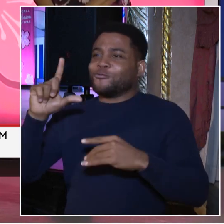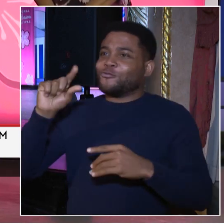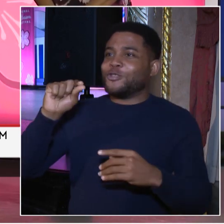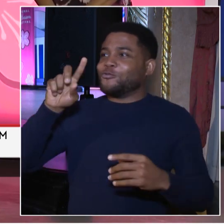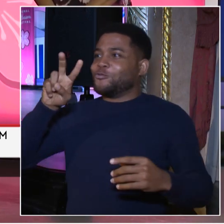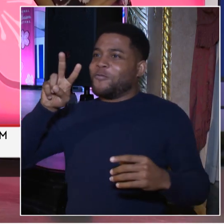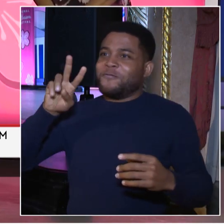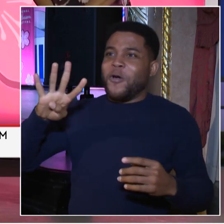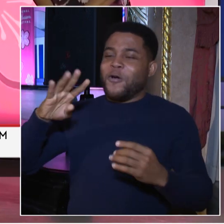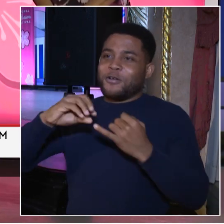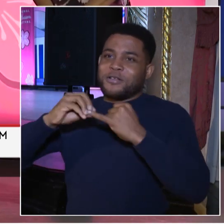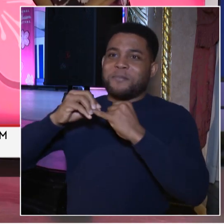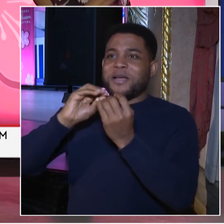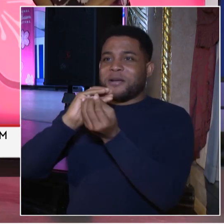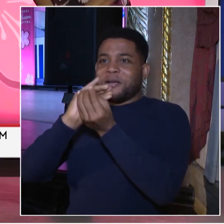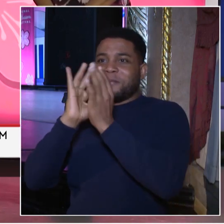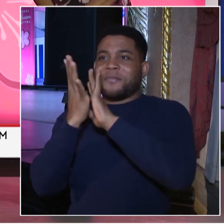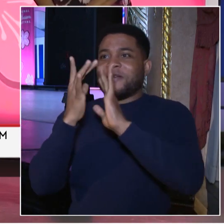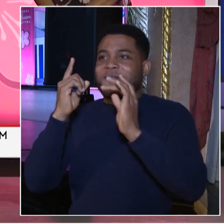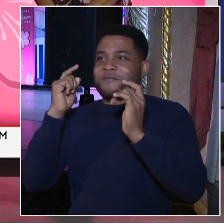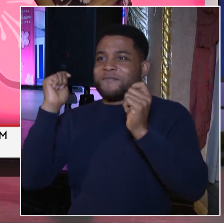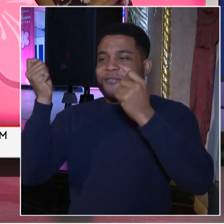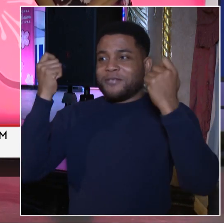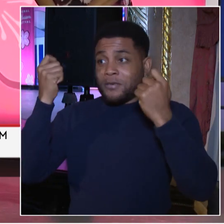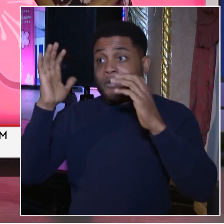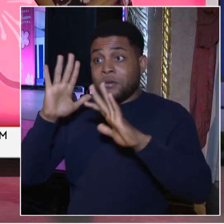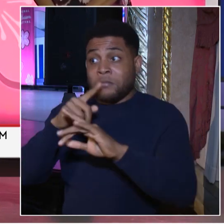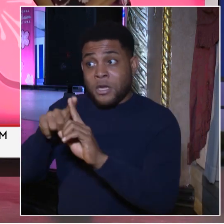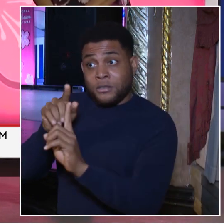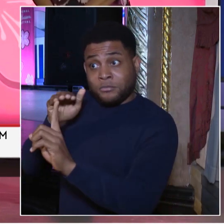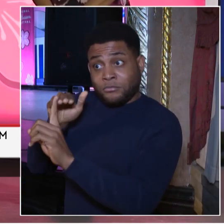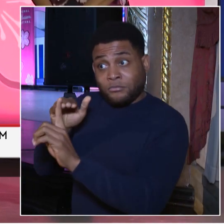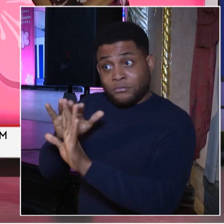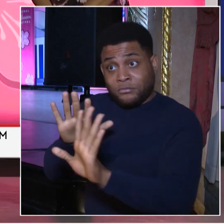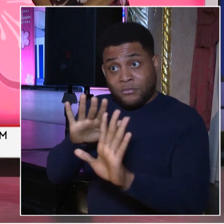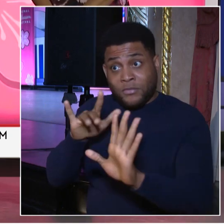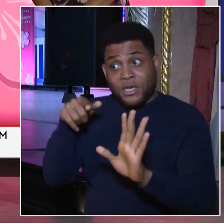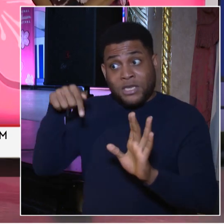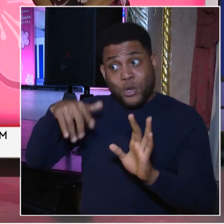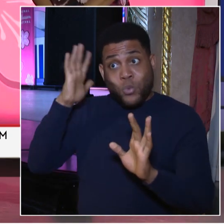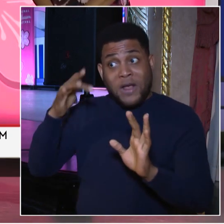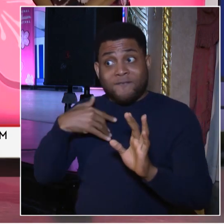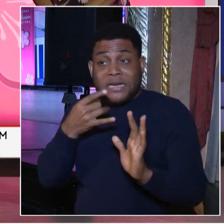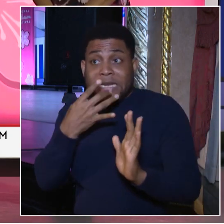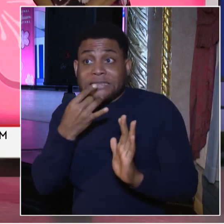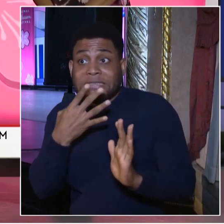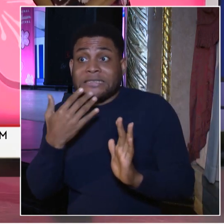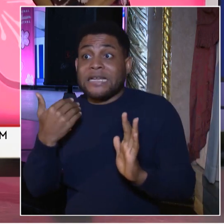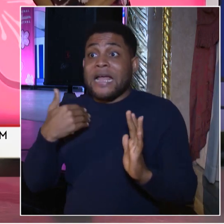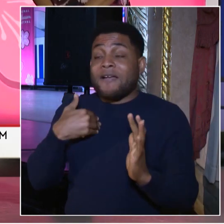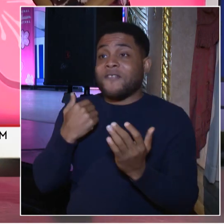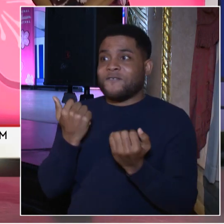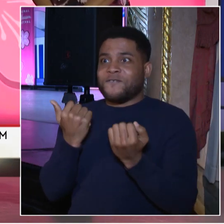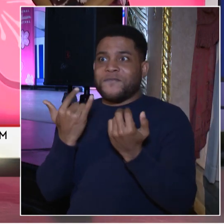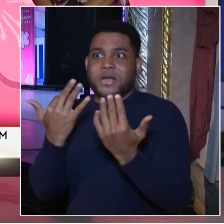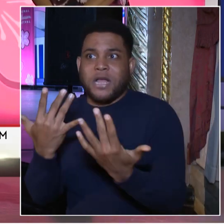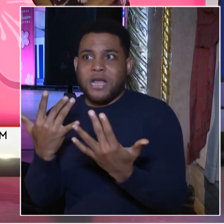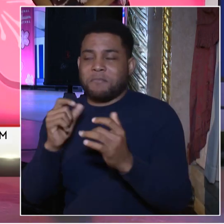advised that this portion of the show contains lighting effects, sudden loud noises, and the use of indoor-specific